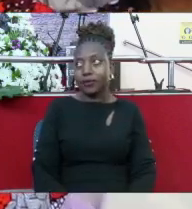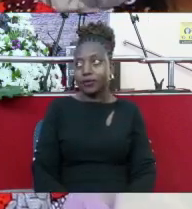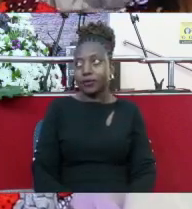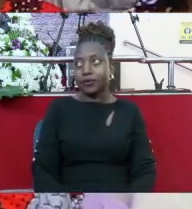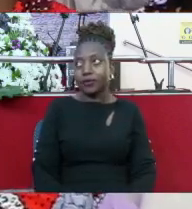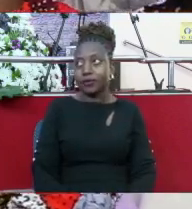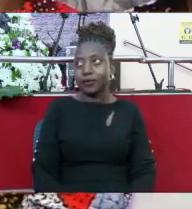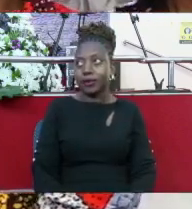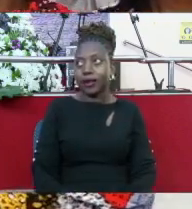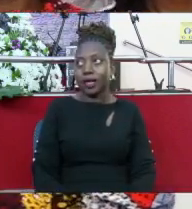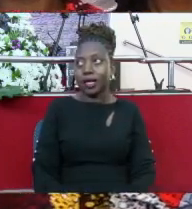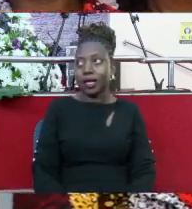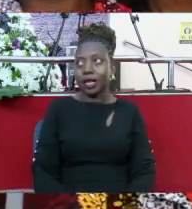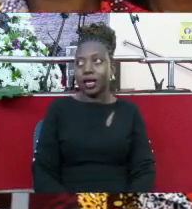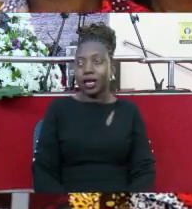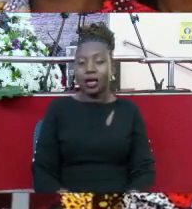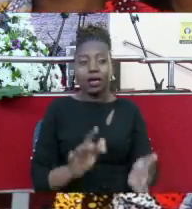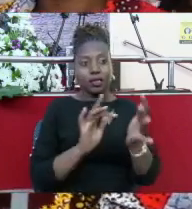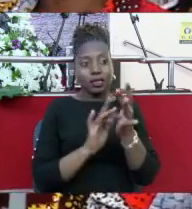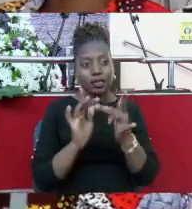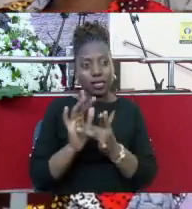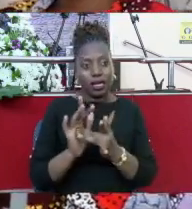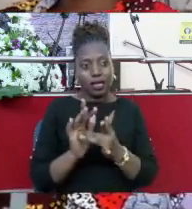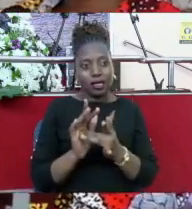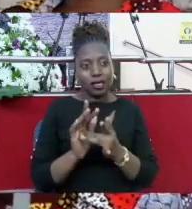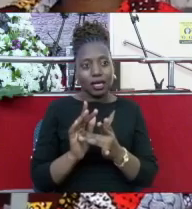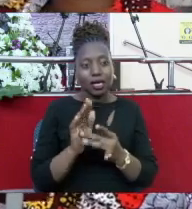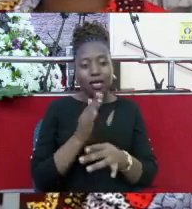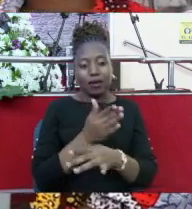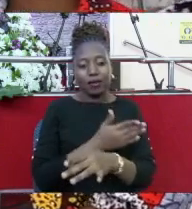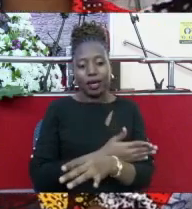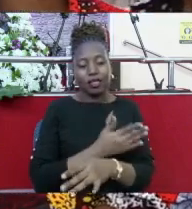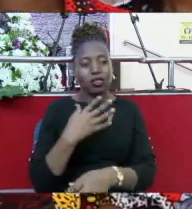Jesus was made poor that you become rich.